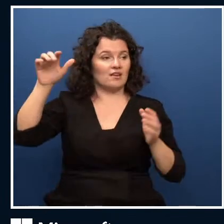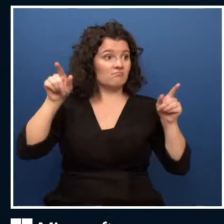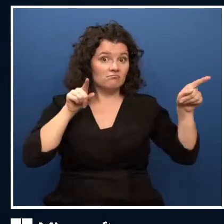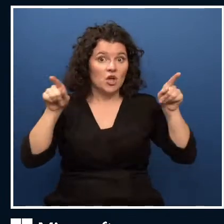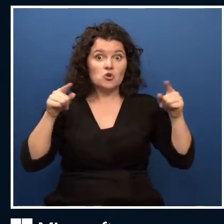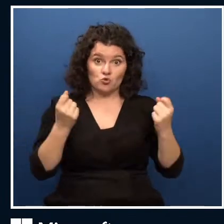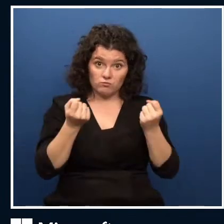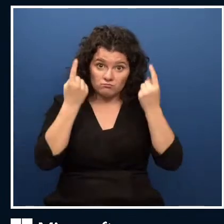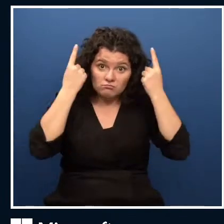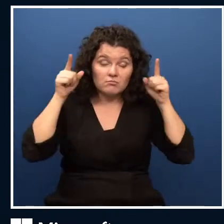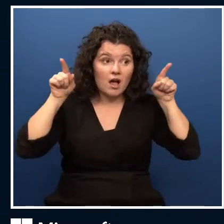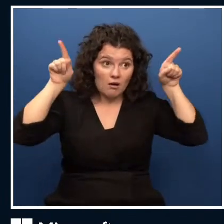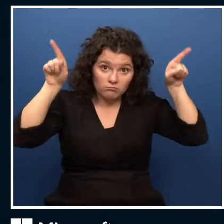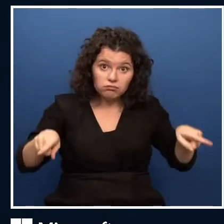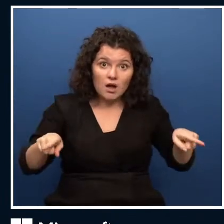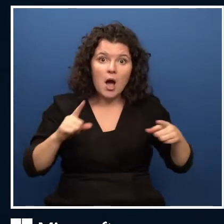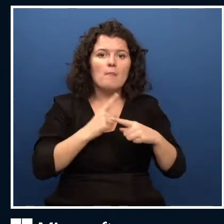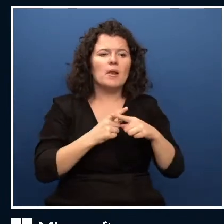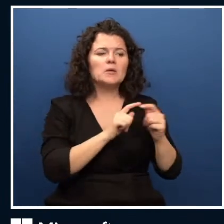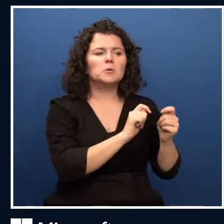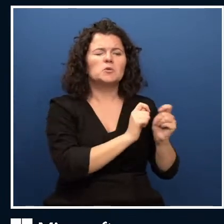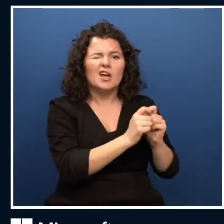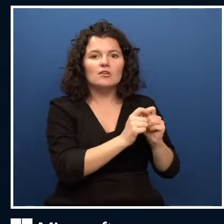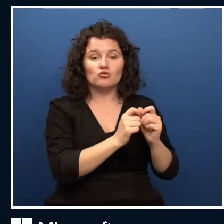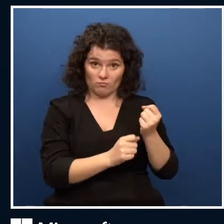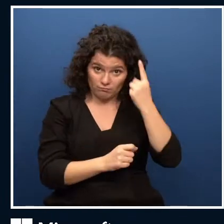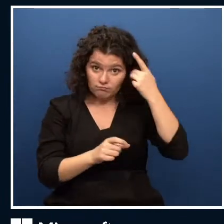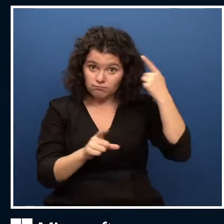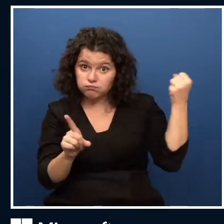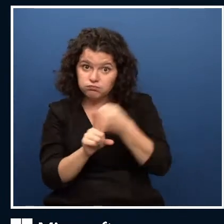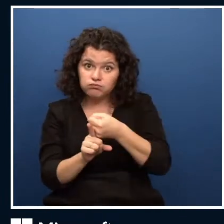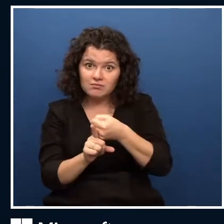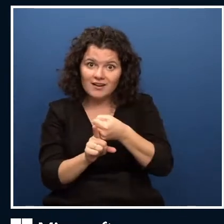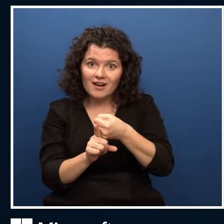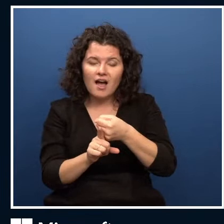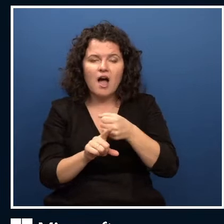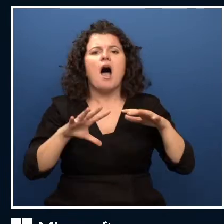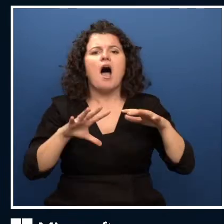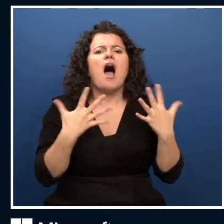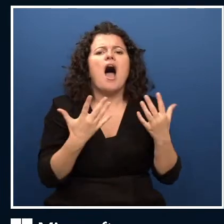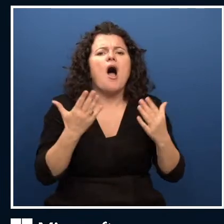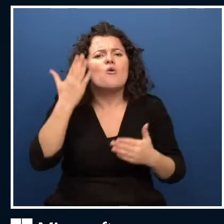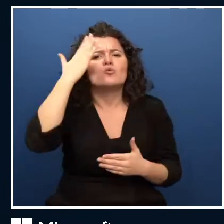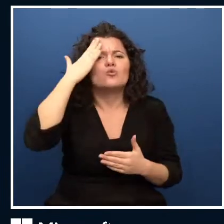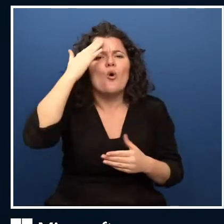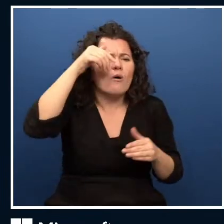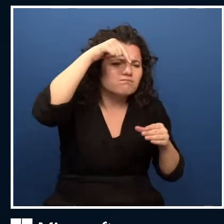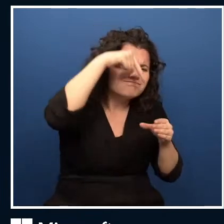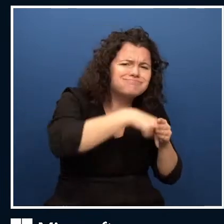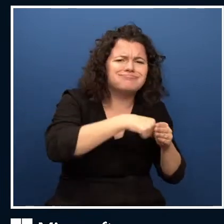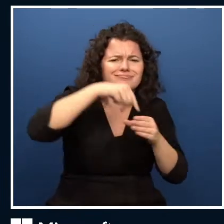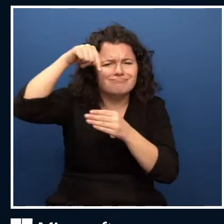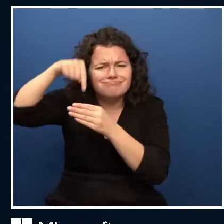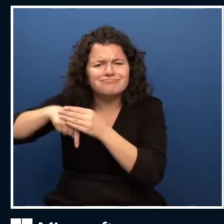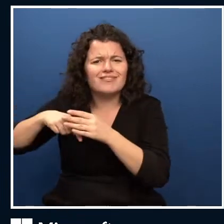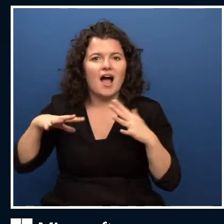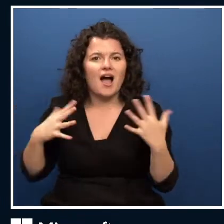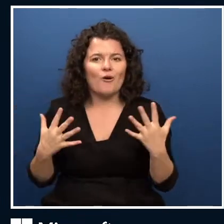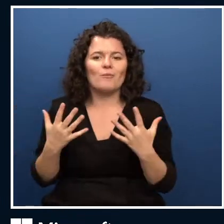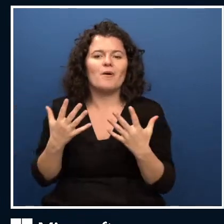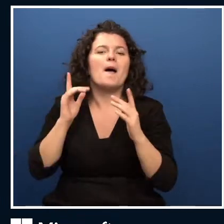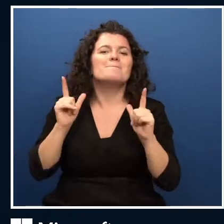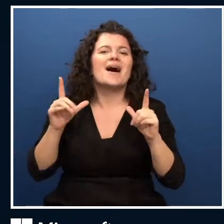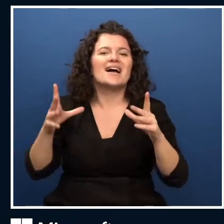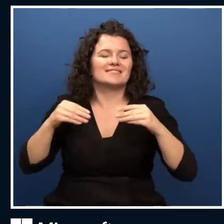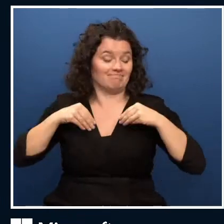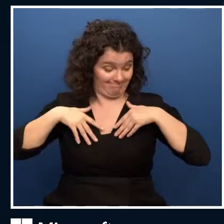level of understanding that they need to have. And for that, you learn by doing. You need to take the theory, understand it, and learn by doing it.